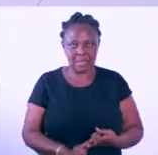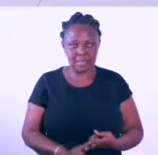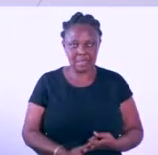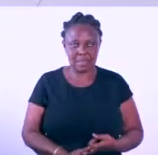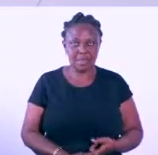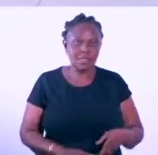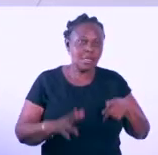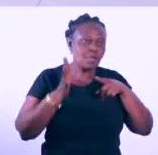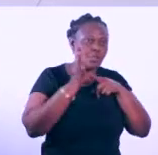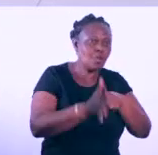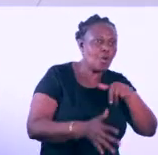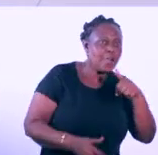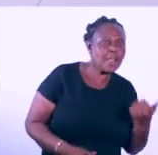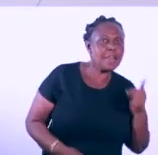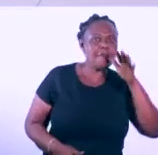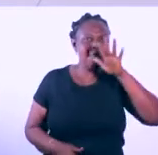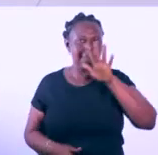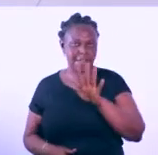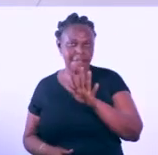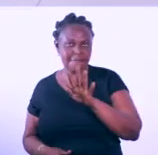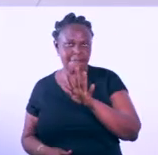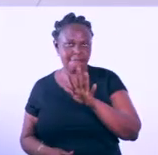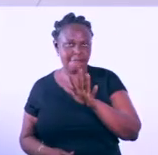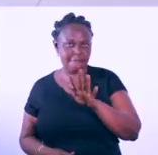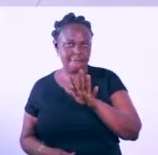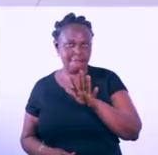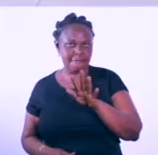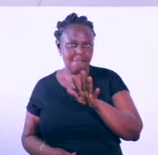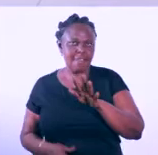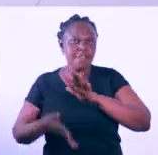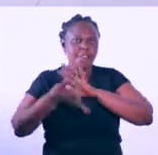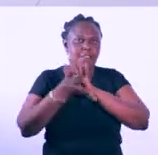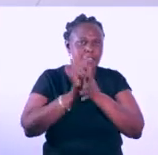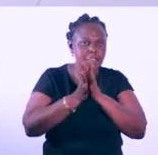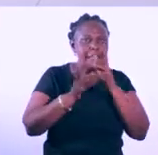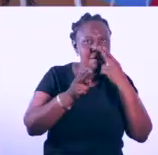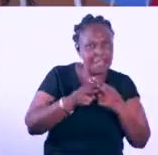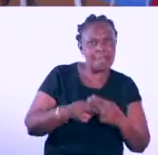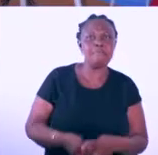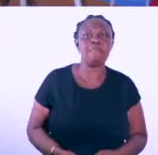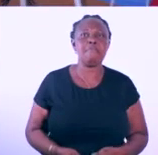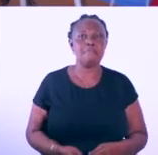to any 5 of them and mention the number names.